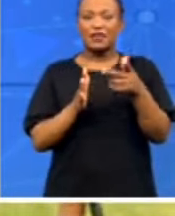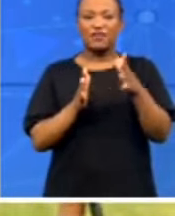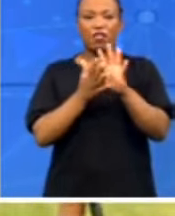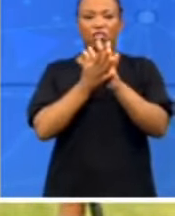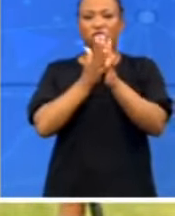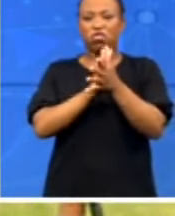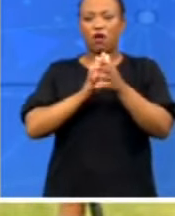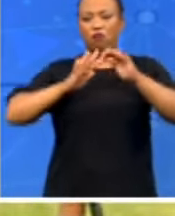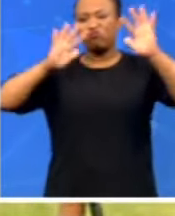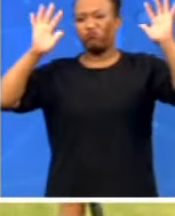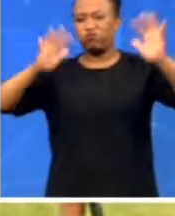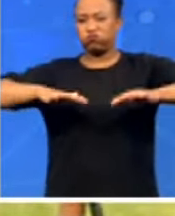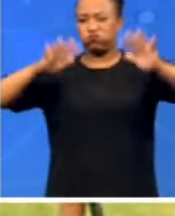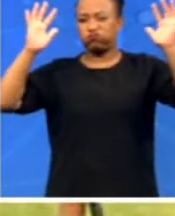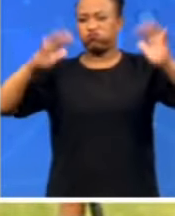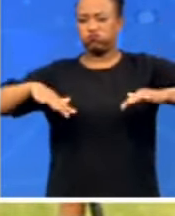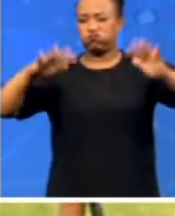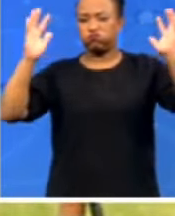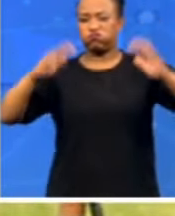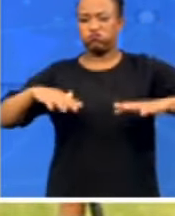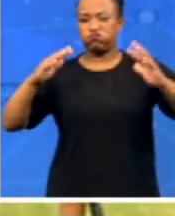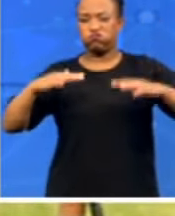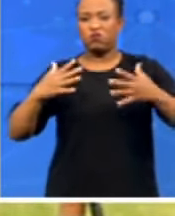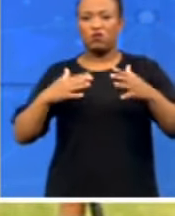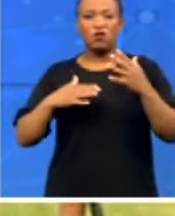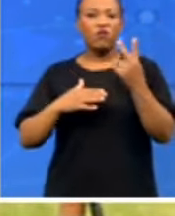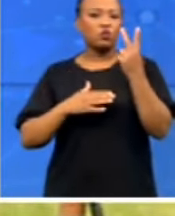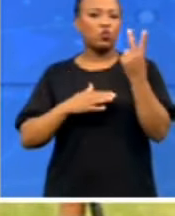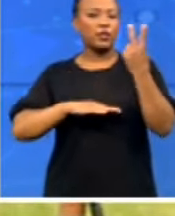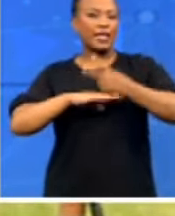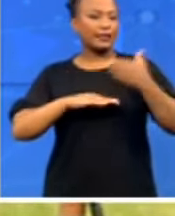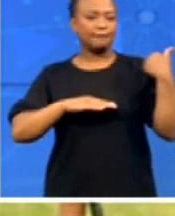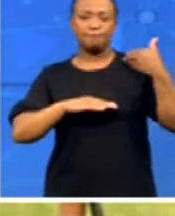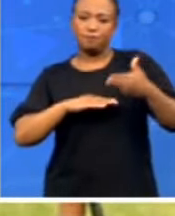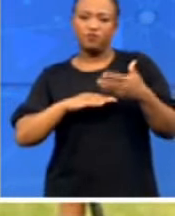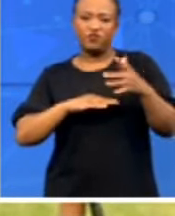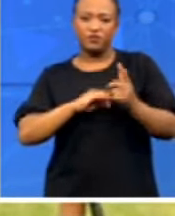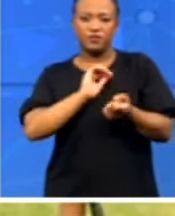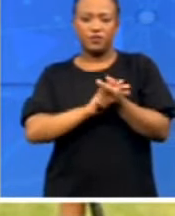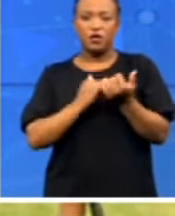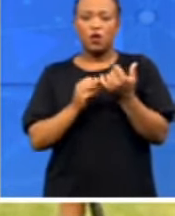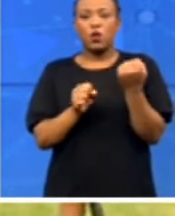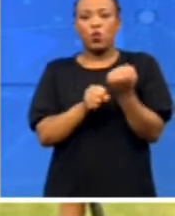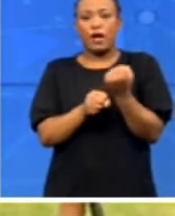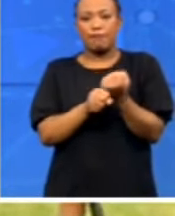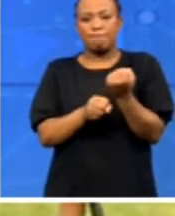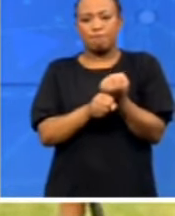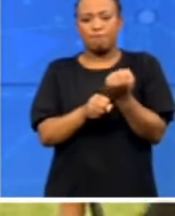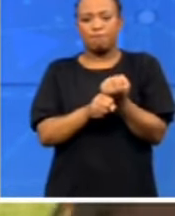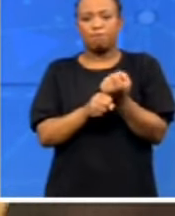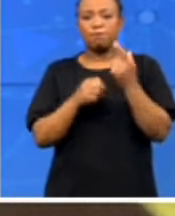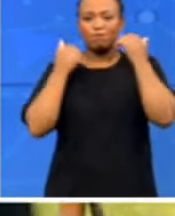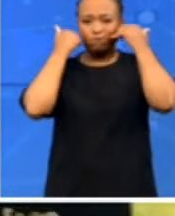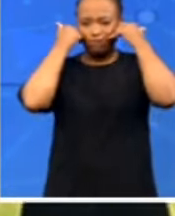the province in the past 2 days. But we are working around the clock to ensure that this situation is not carrying on for